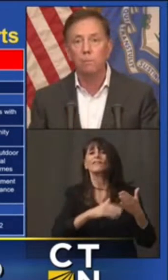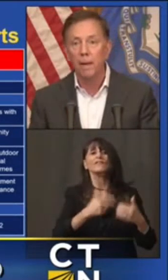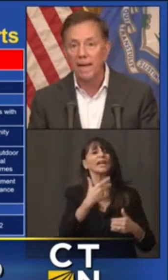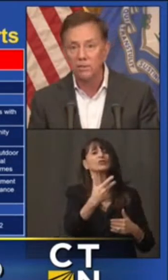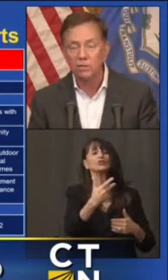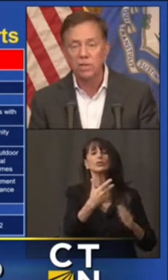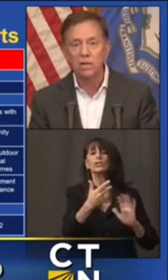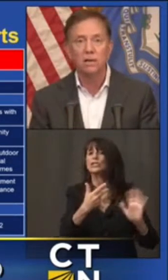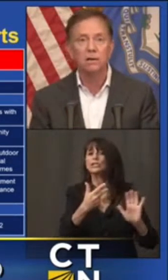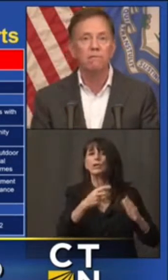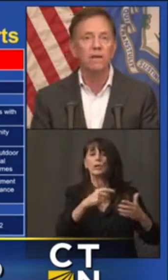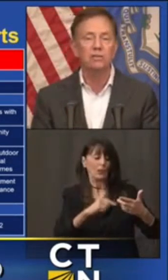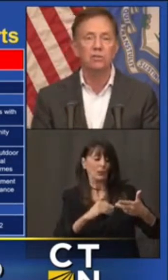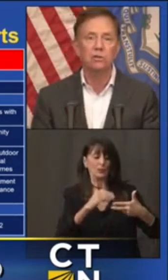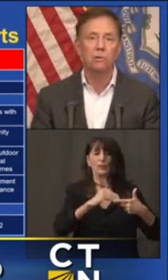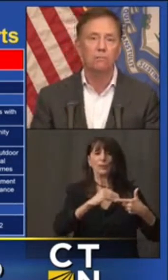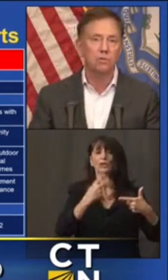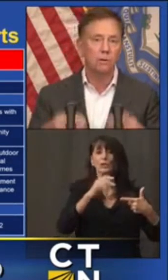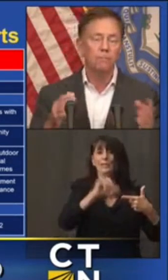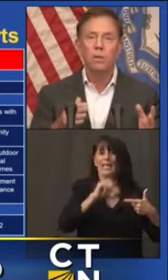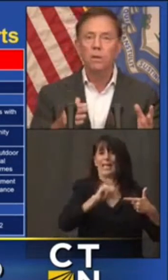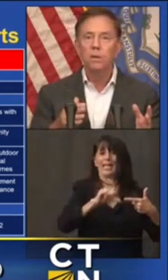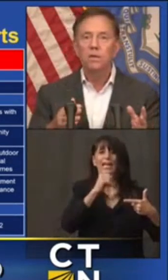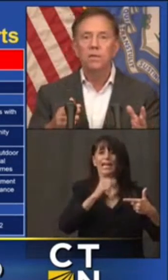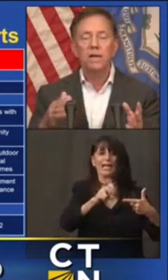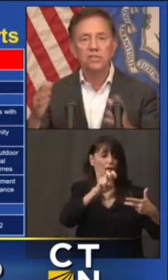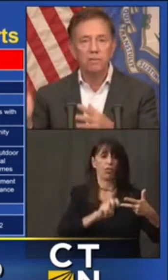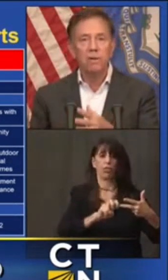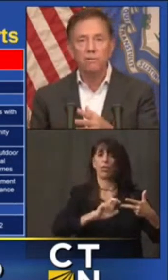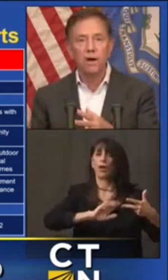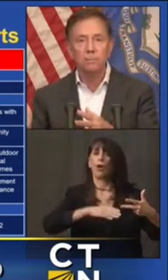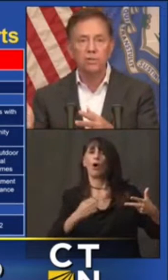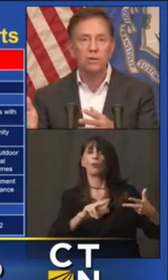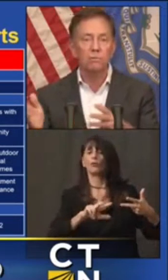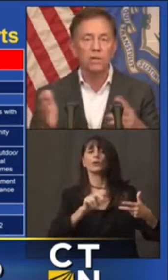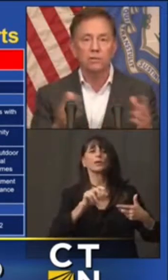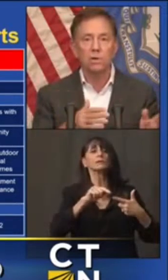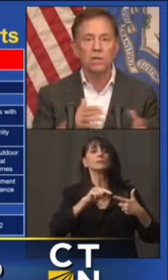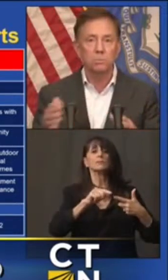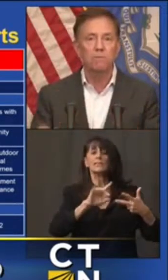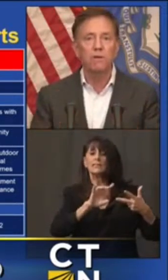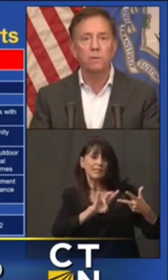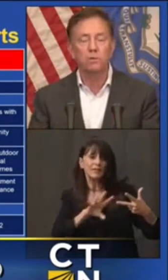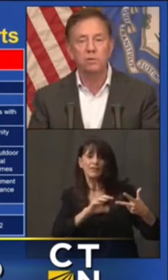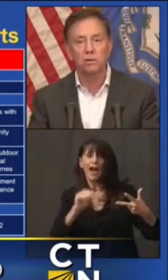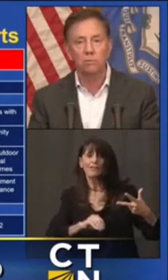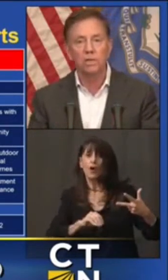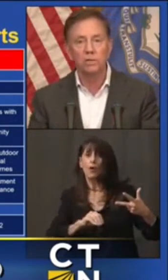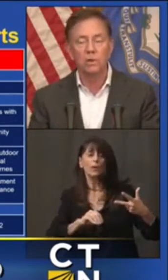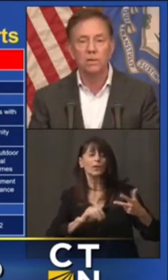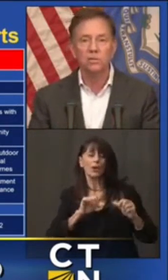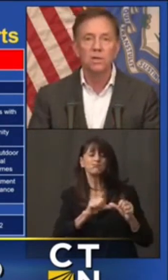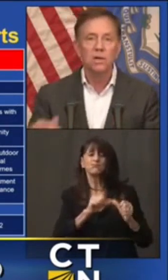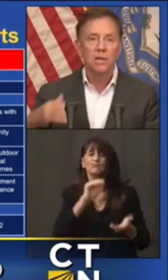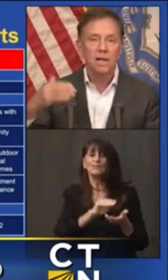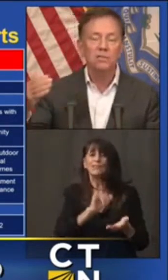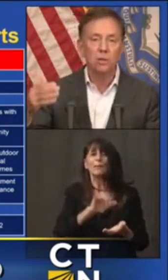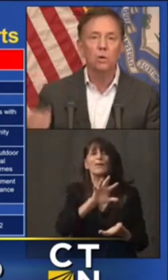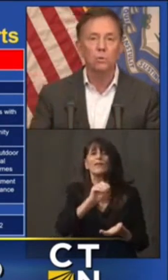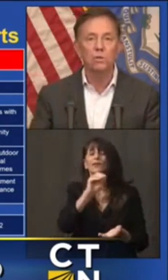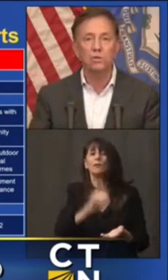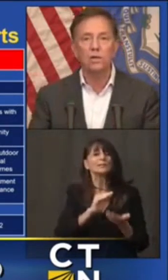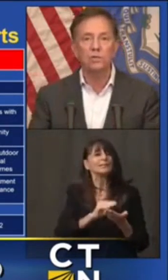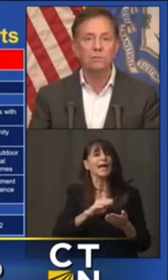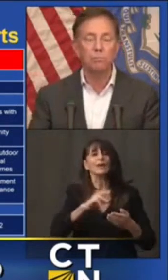revert back to phase 2. So not 75% restaurants, but 50% restaurants. That's at